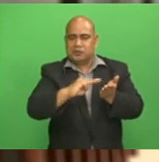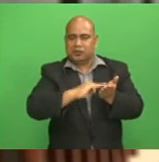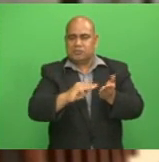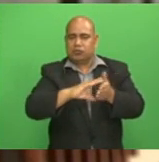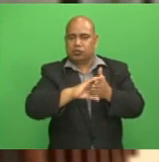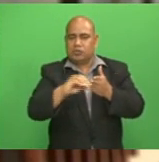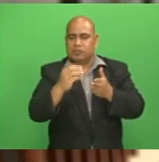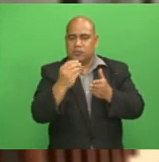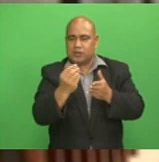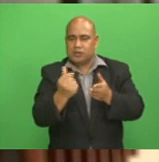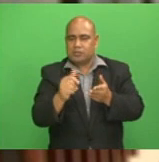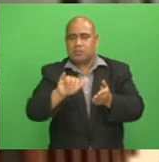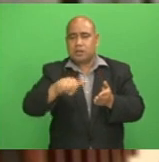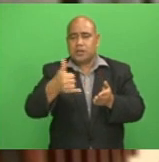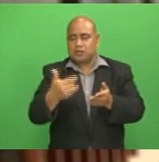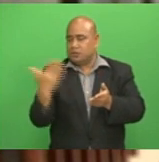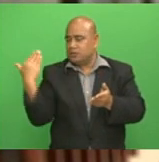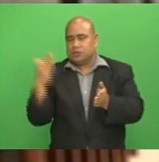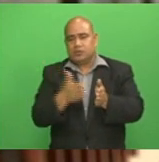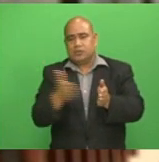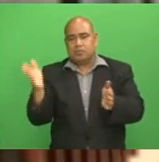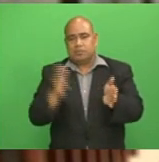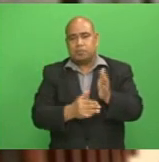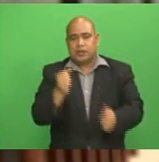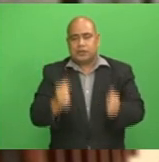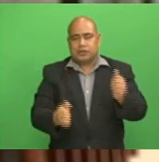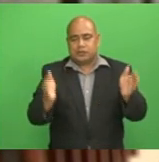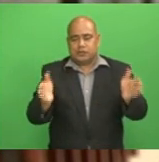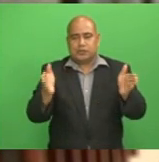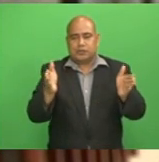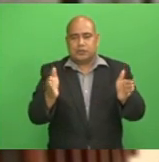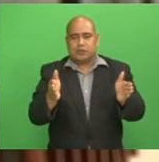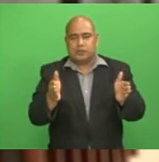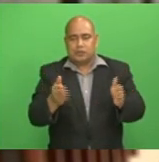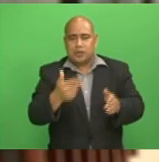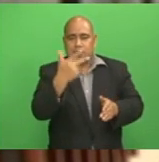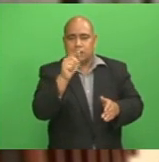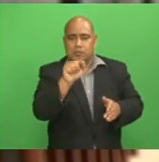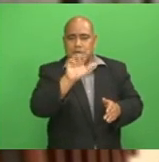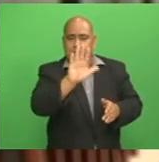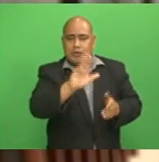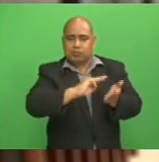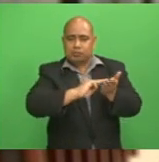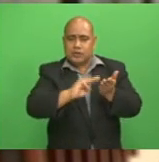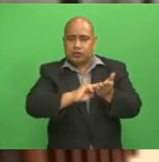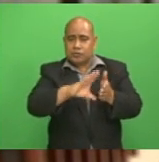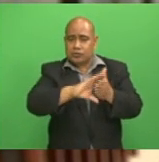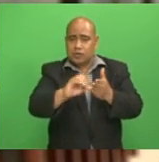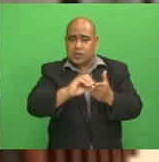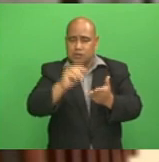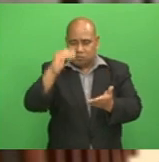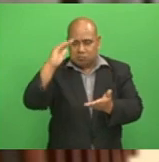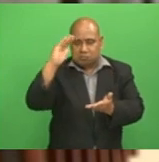account deficit for the year to March was $8.5 billion, down from $10.8 billion for the